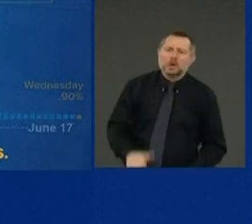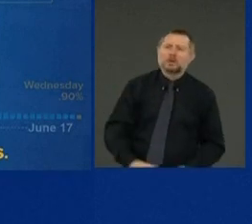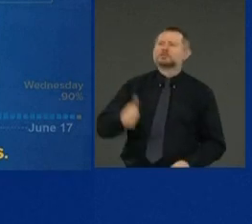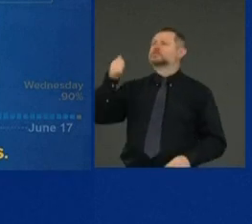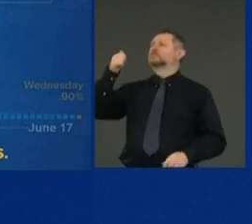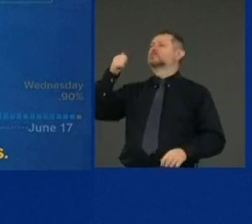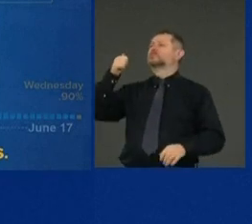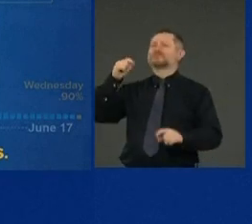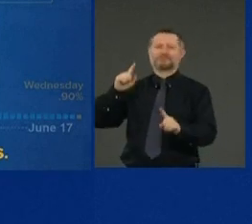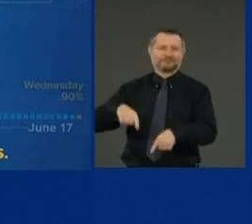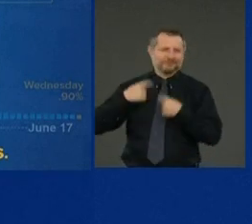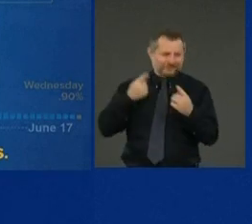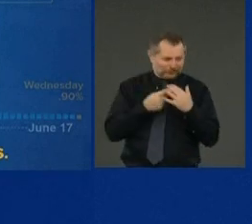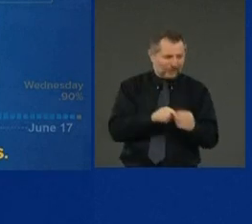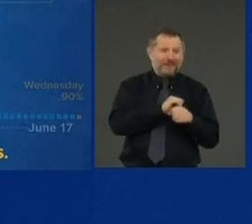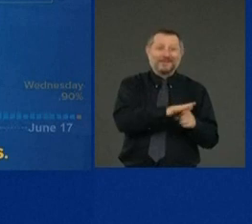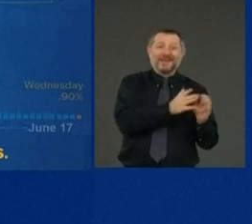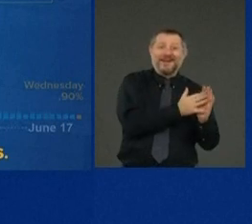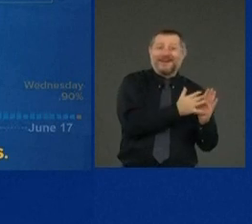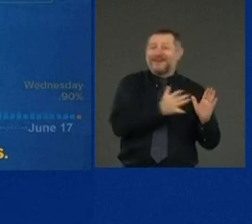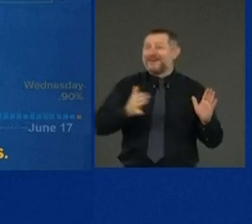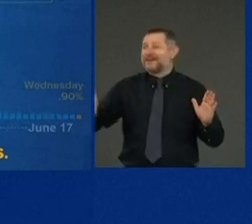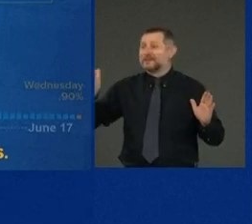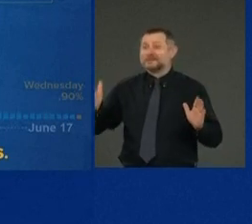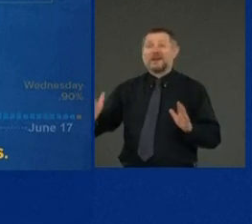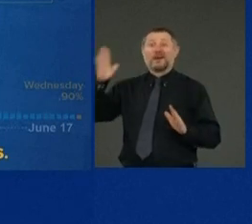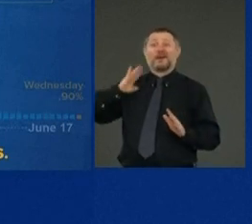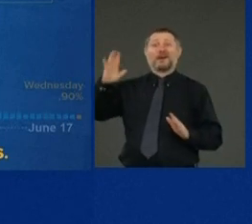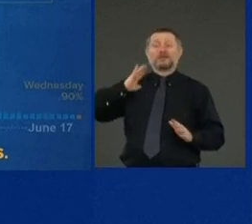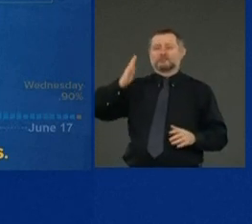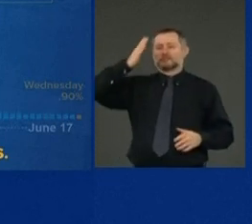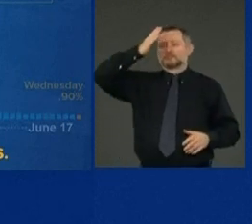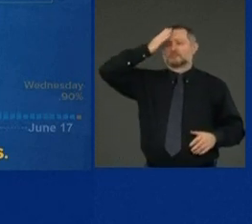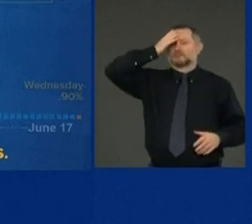started. Highest number of tests,